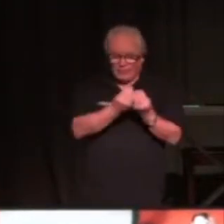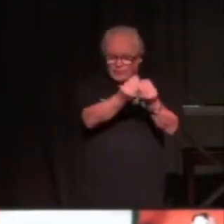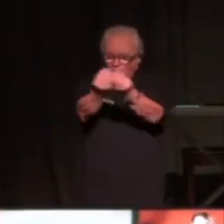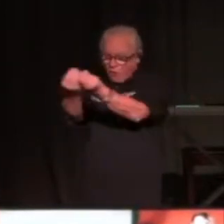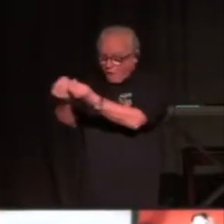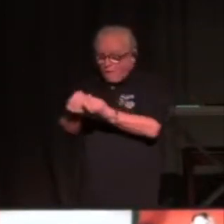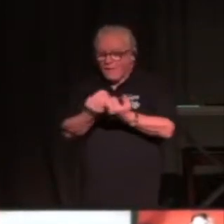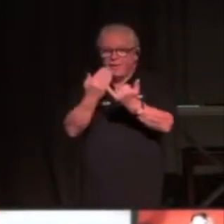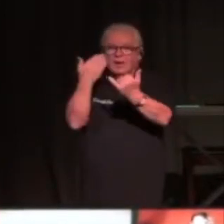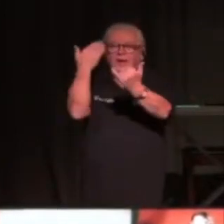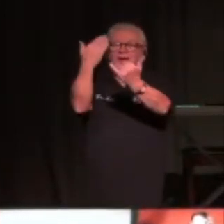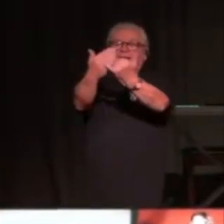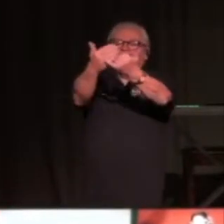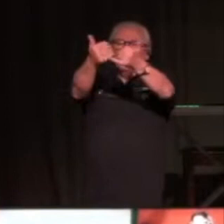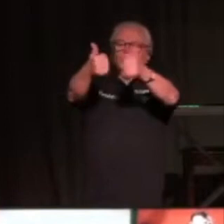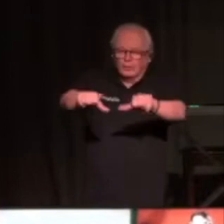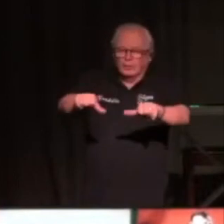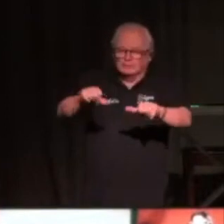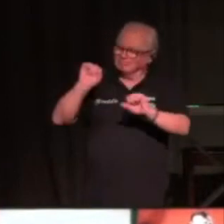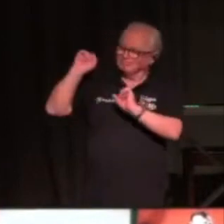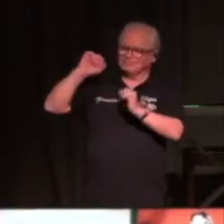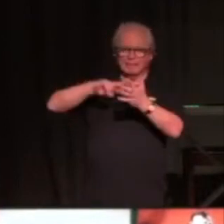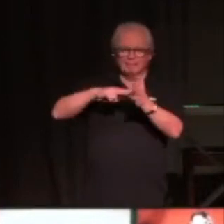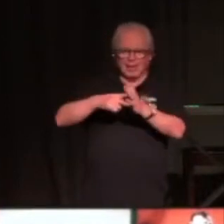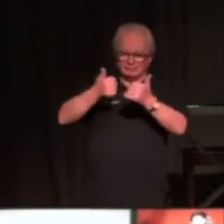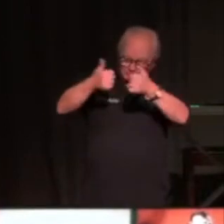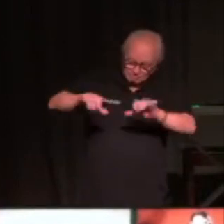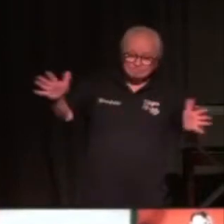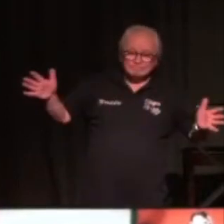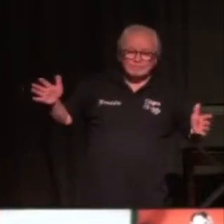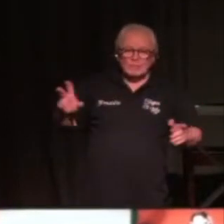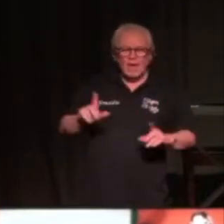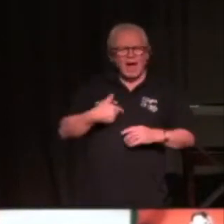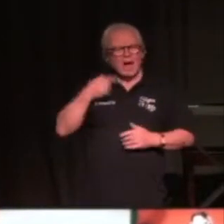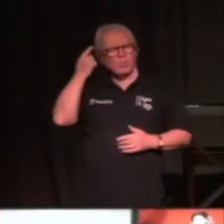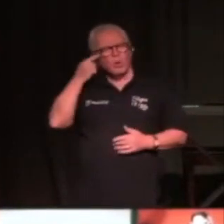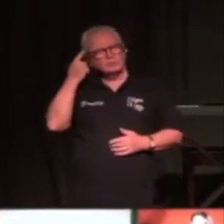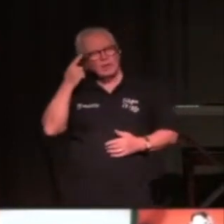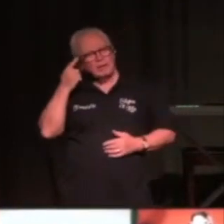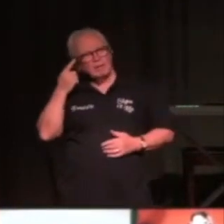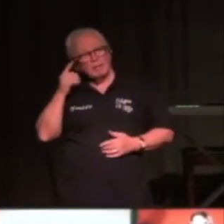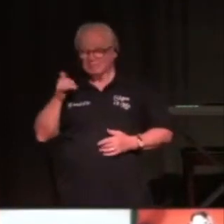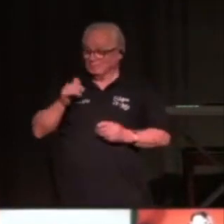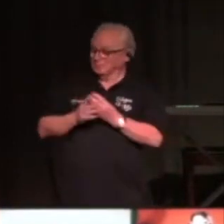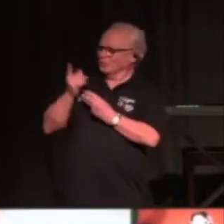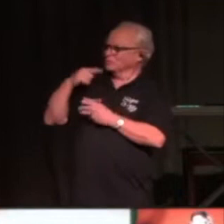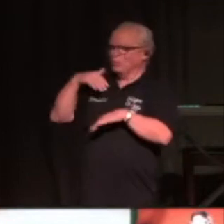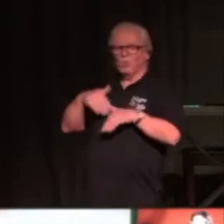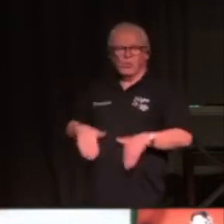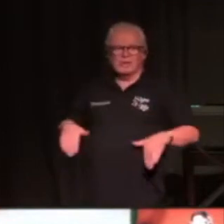accomplishing the plan and will of God. And if we aren't expecting him to speak back, I wonder, is God just waiting for us to let him